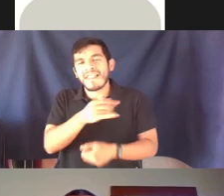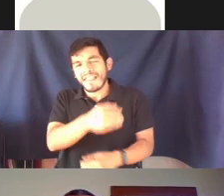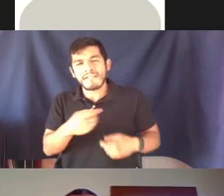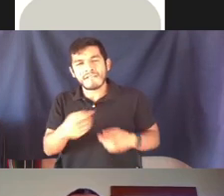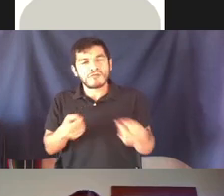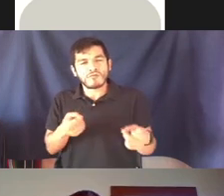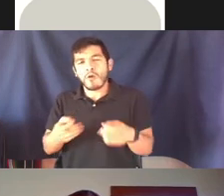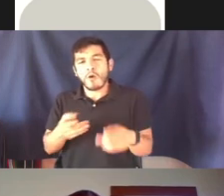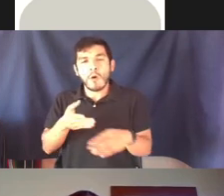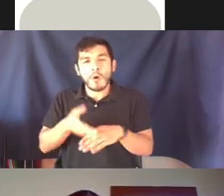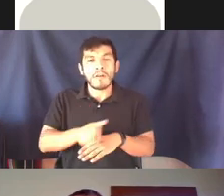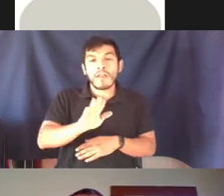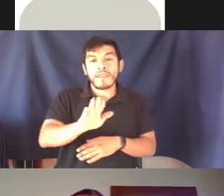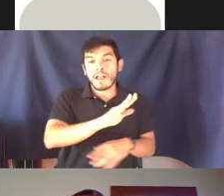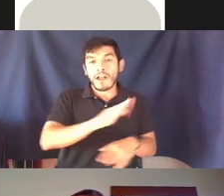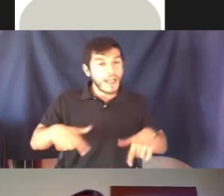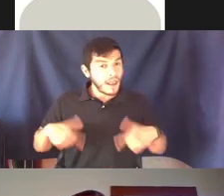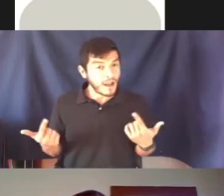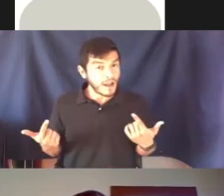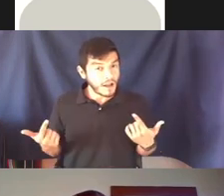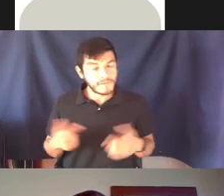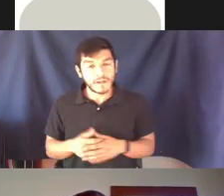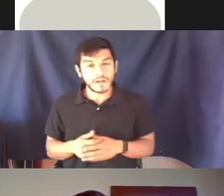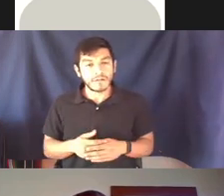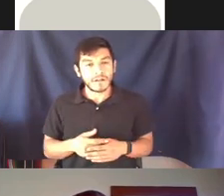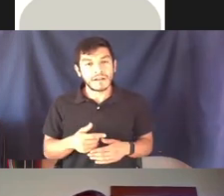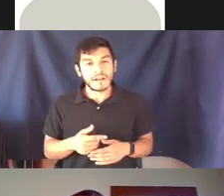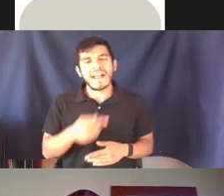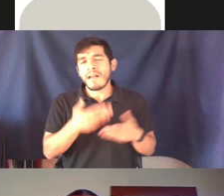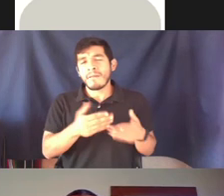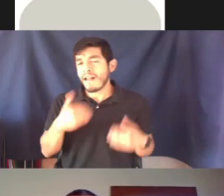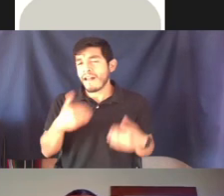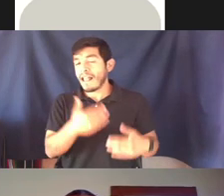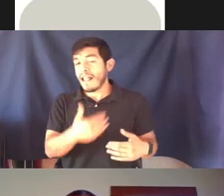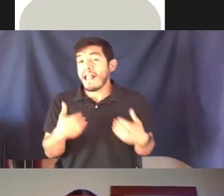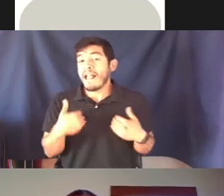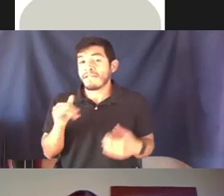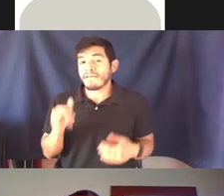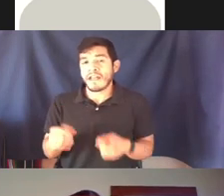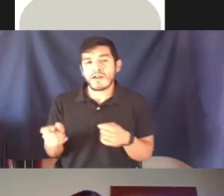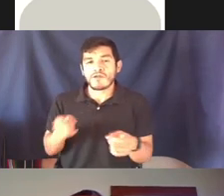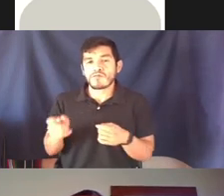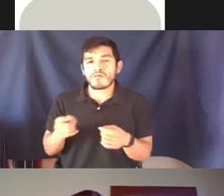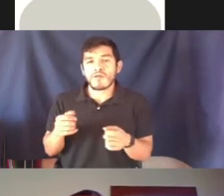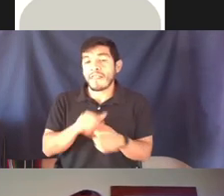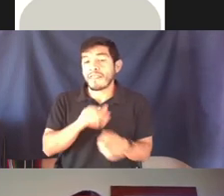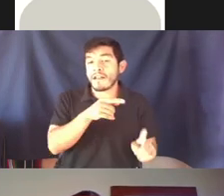lives that they may not feel that they have that at this point in time. That's certainly not going to be in every program or every relationship, but